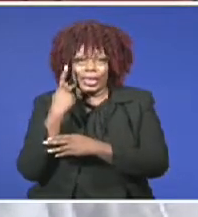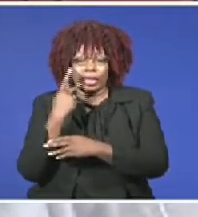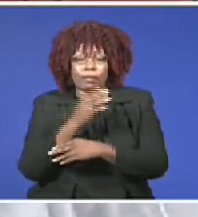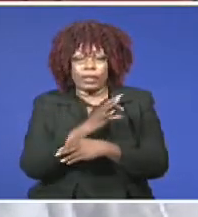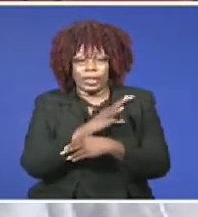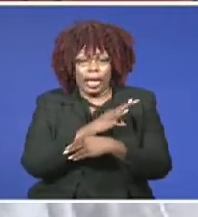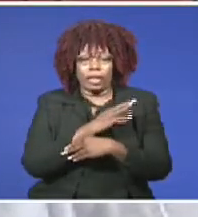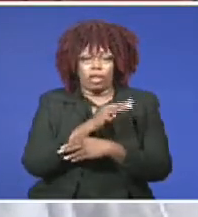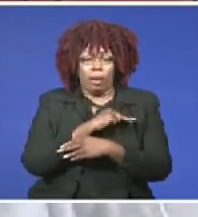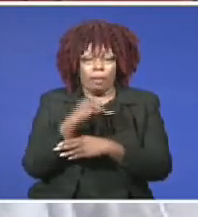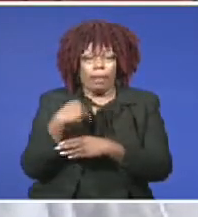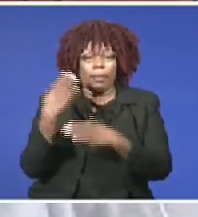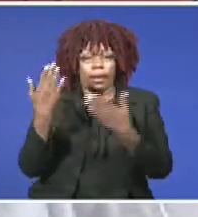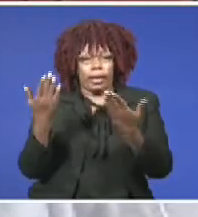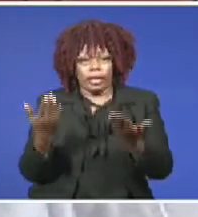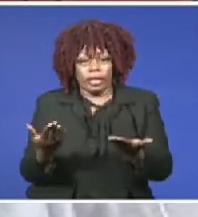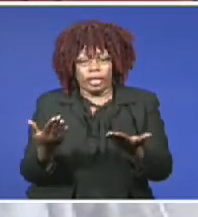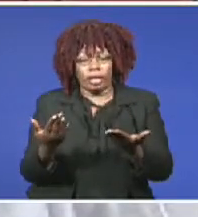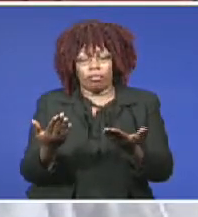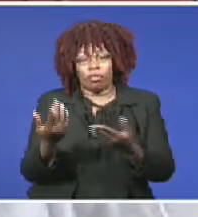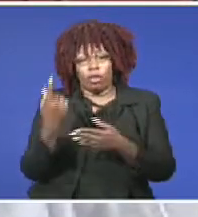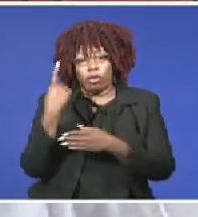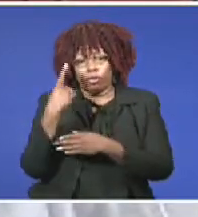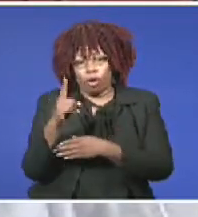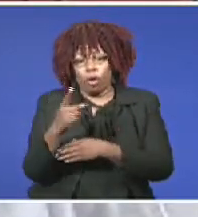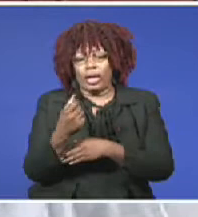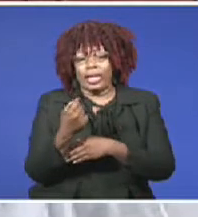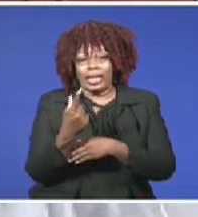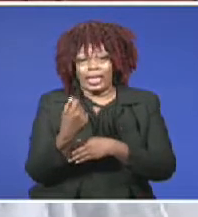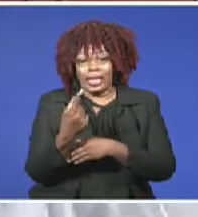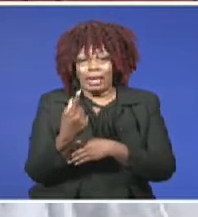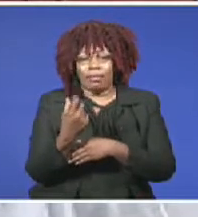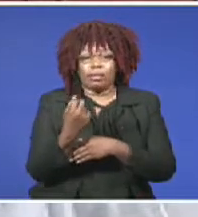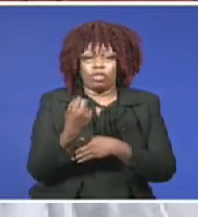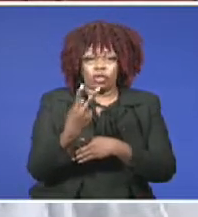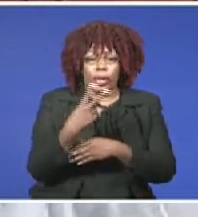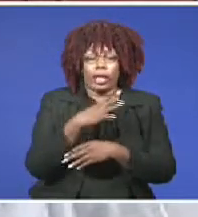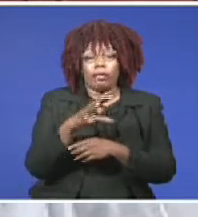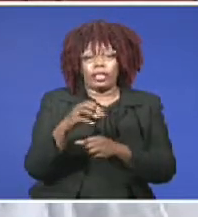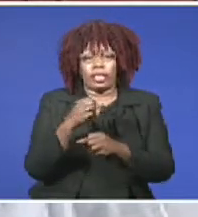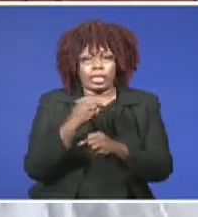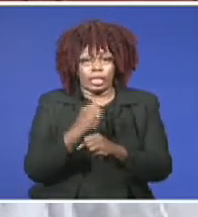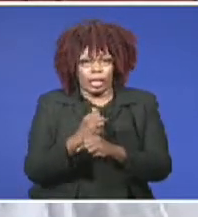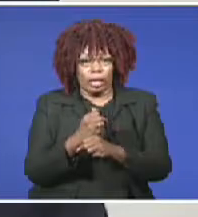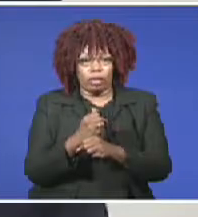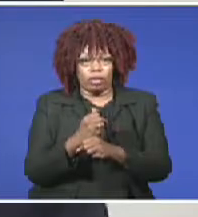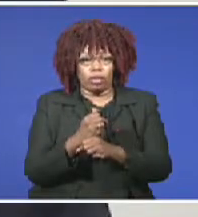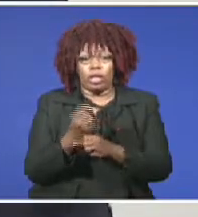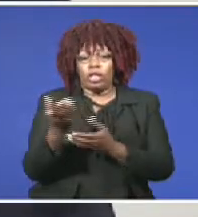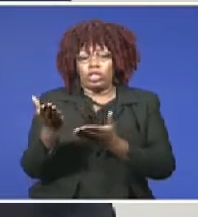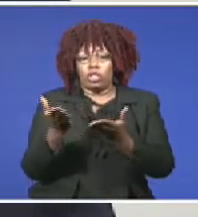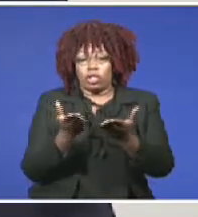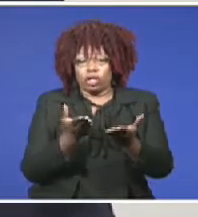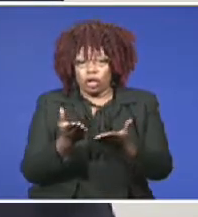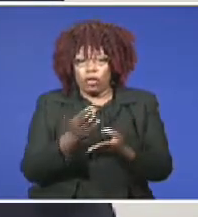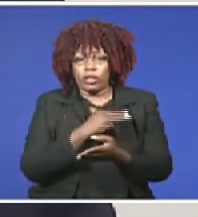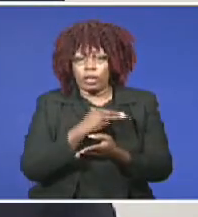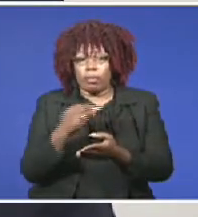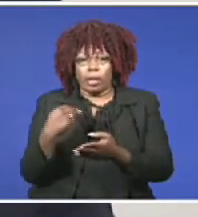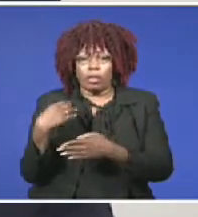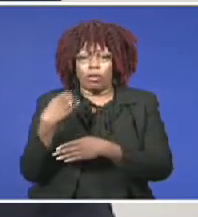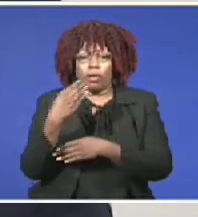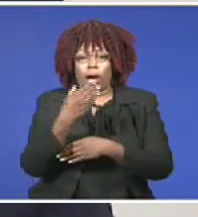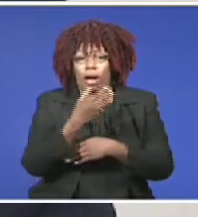has been a member here for at least 11, 12 years. She served as a member of